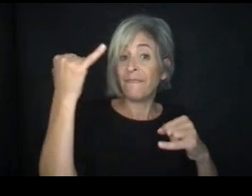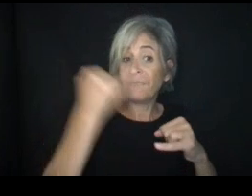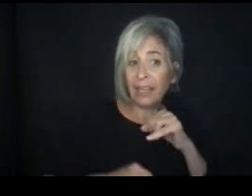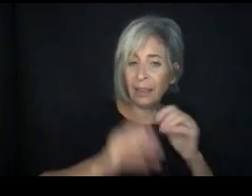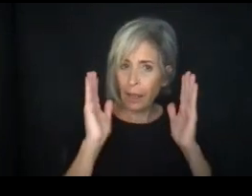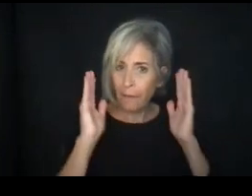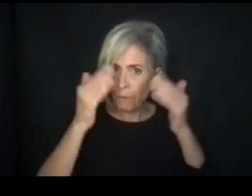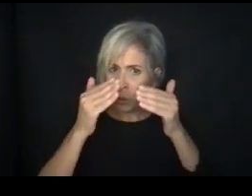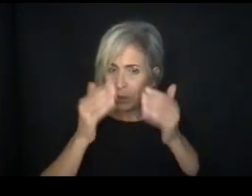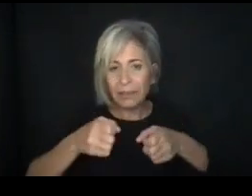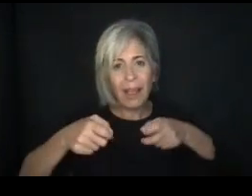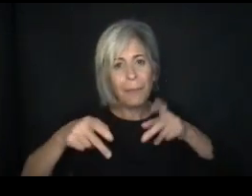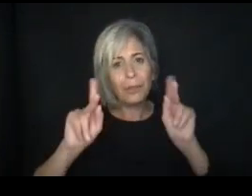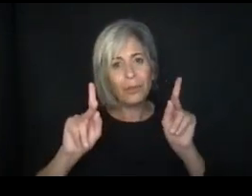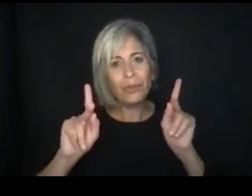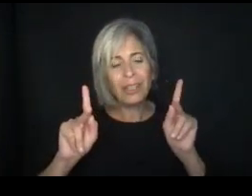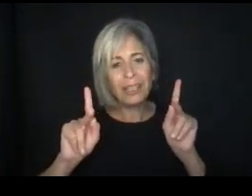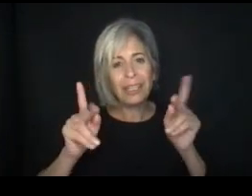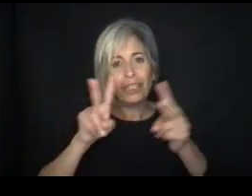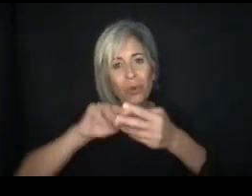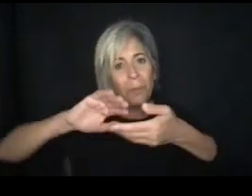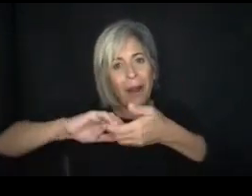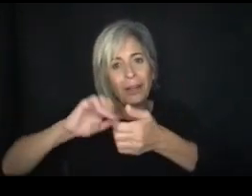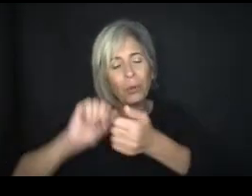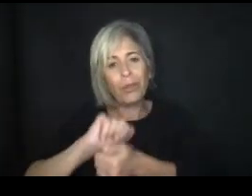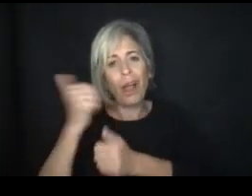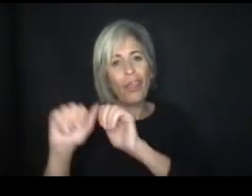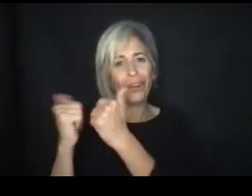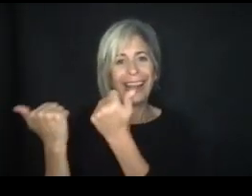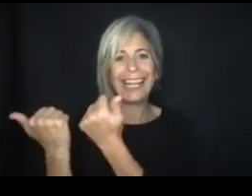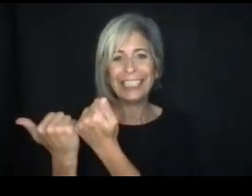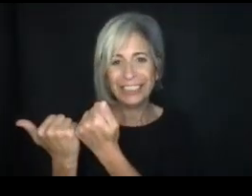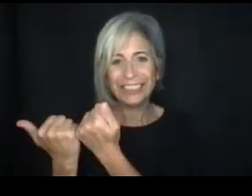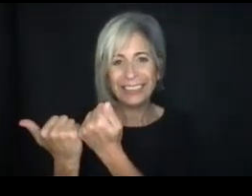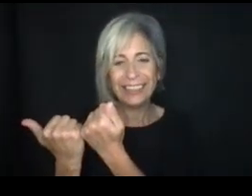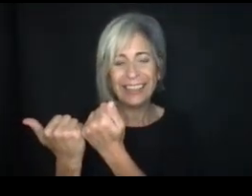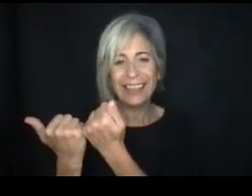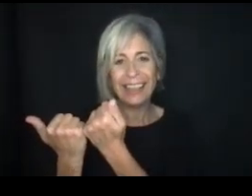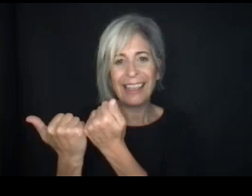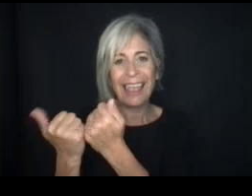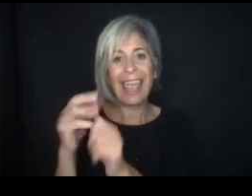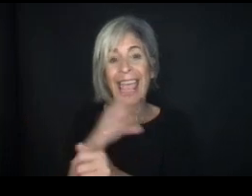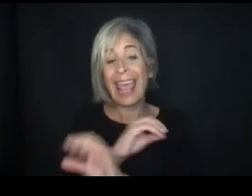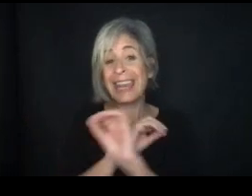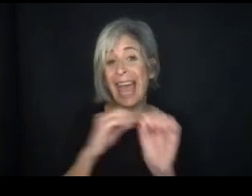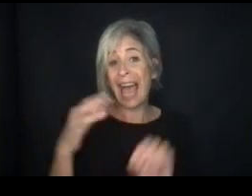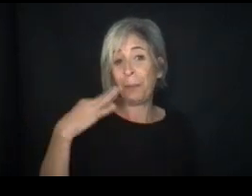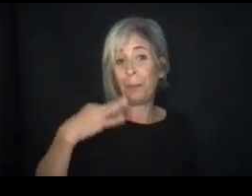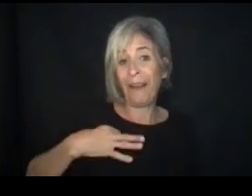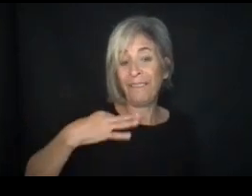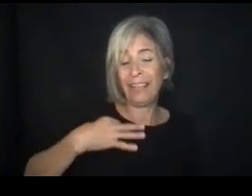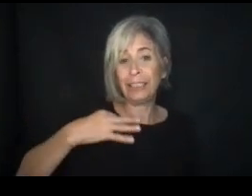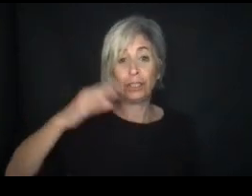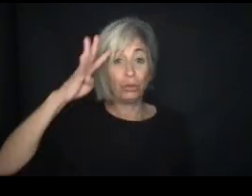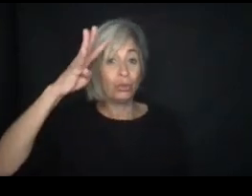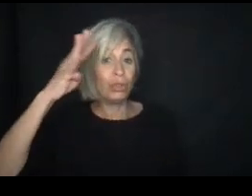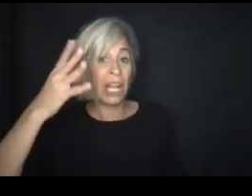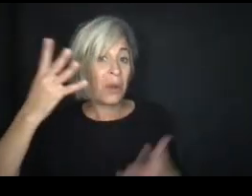on opportunities to partner with other agencies and nonprofits to create